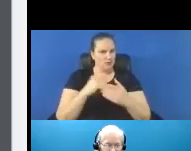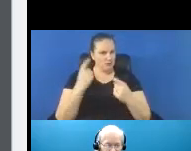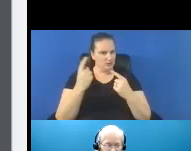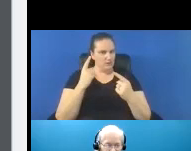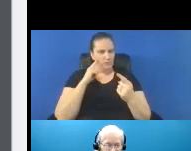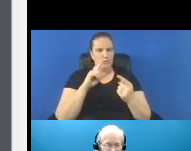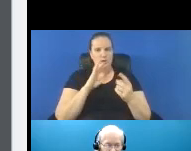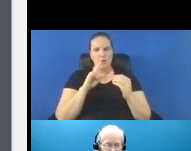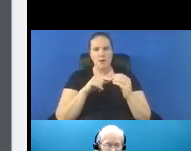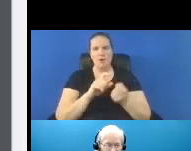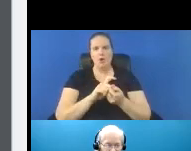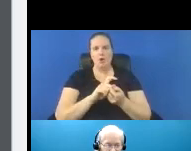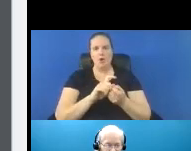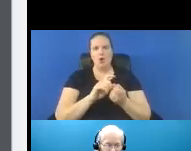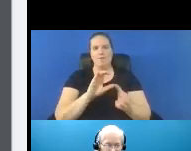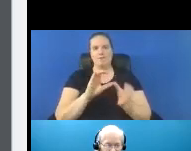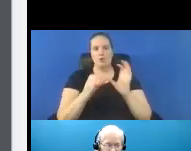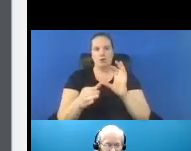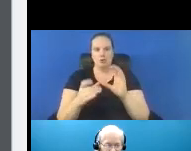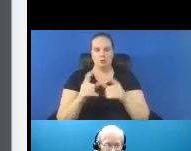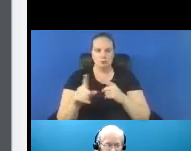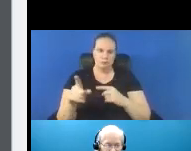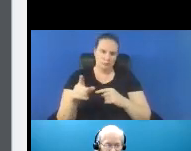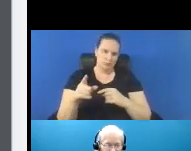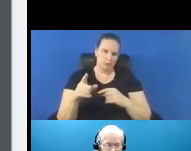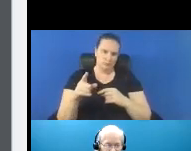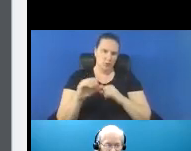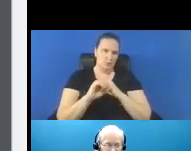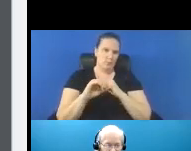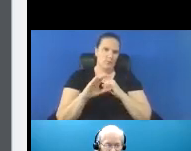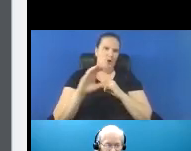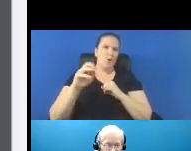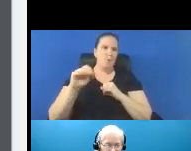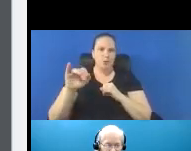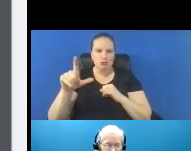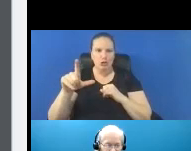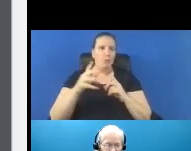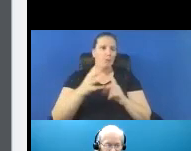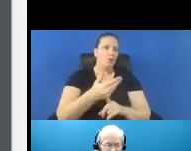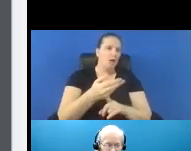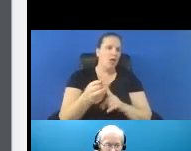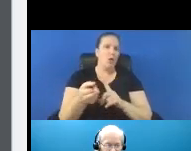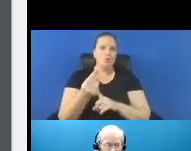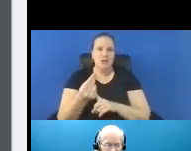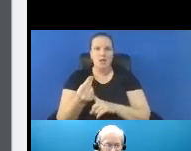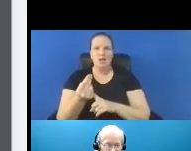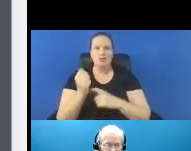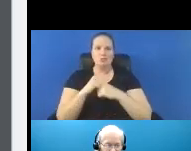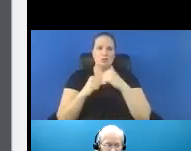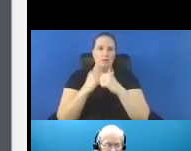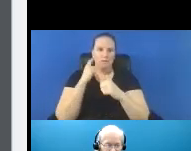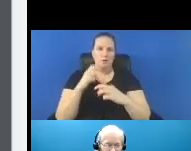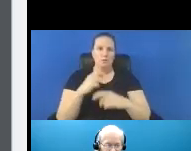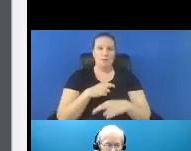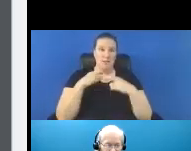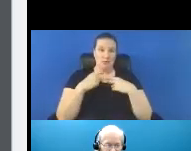conversion of commercial, especially motel and hotel structures for residential,